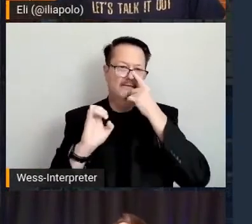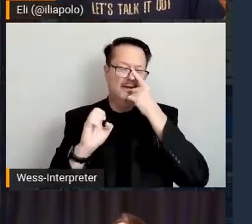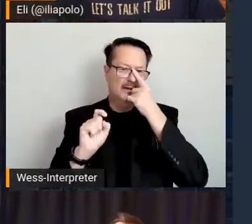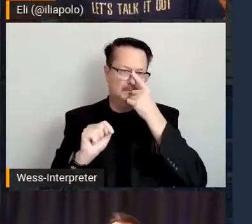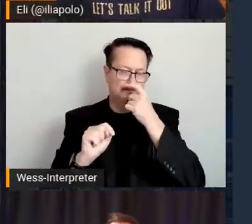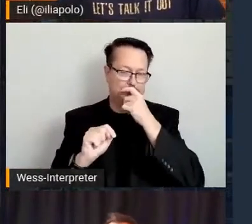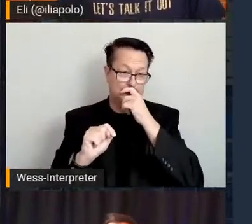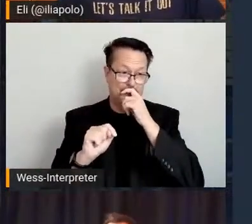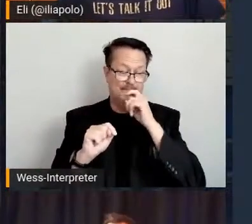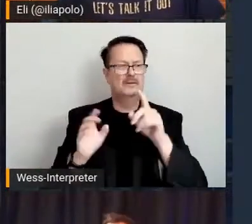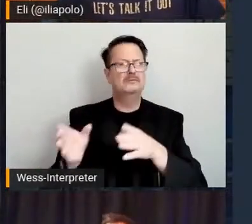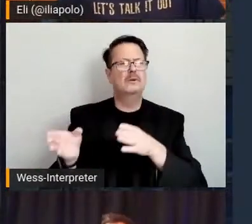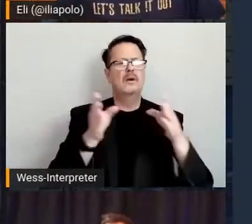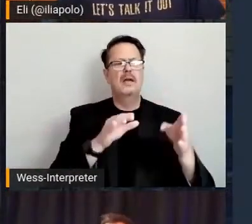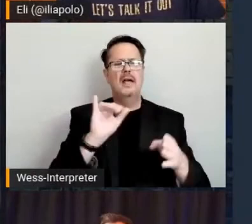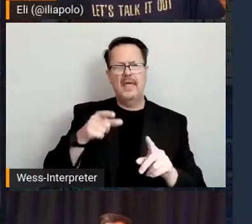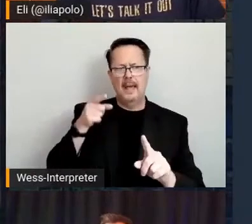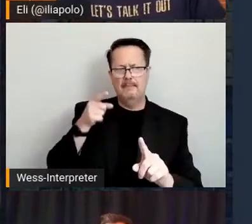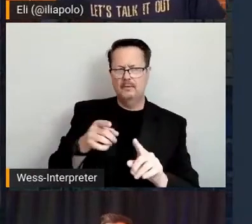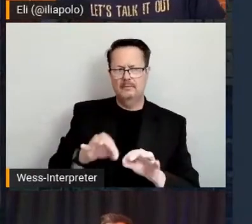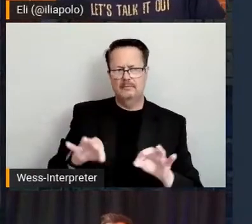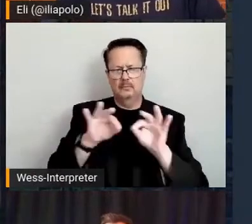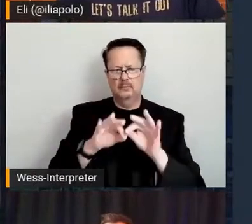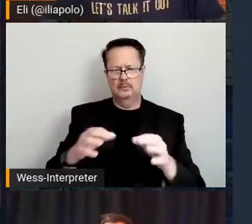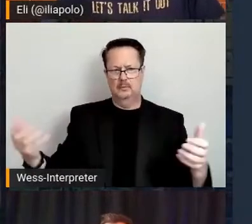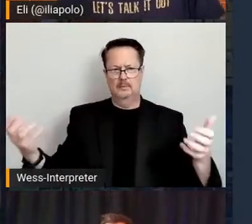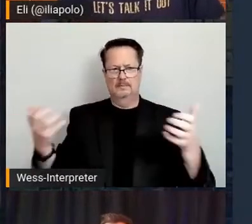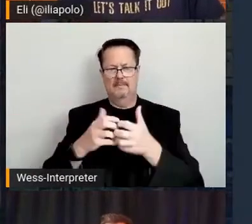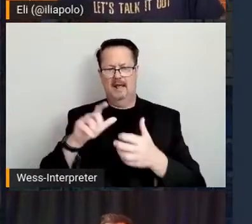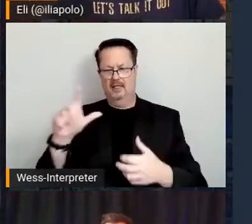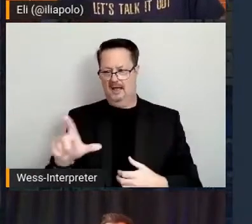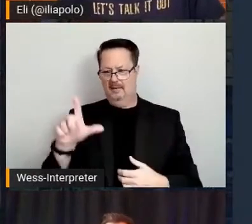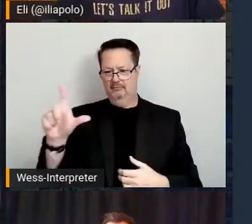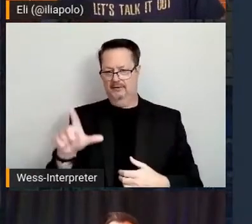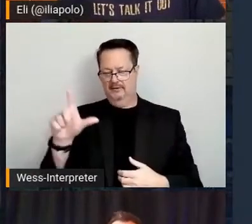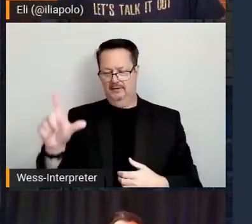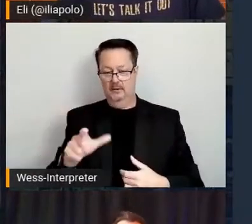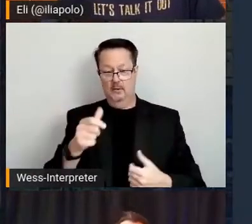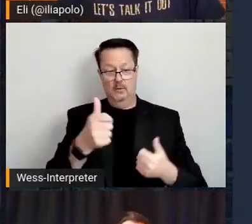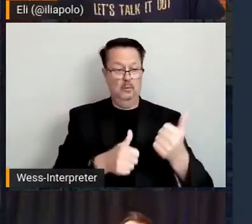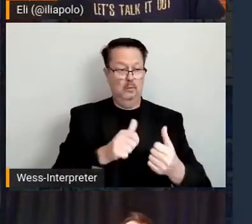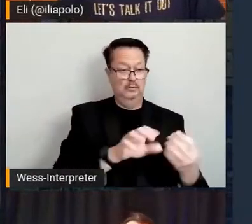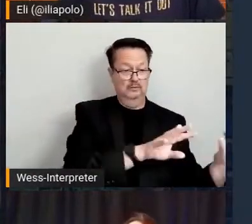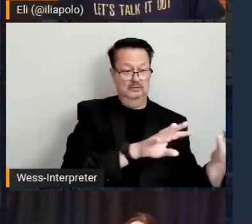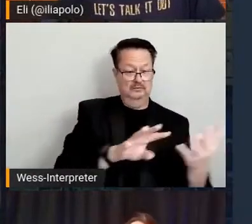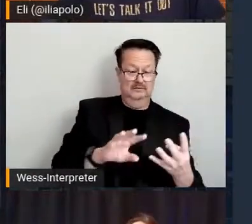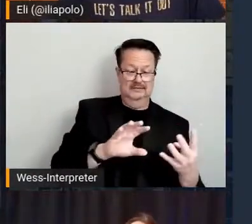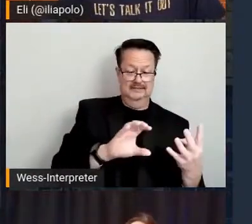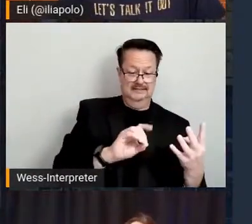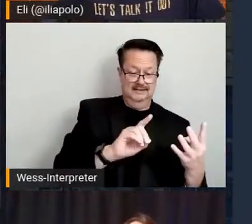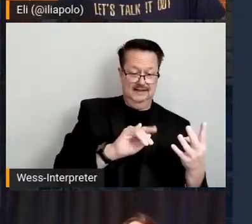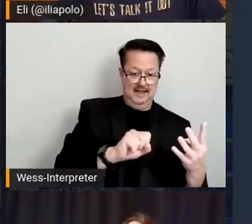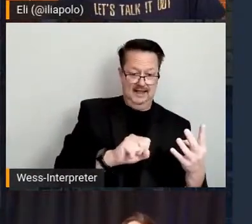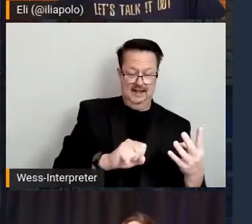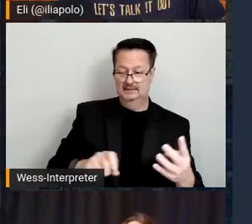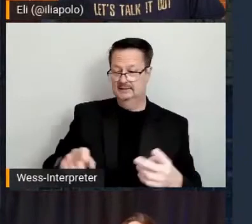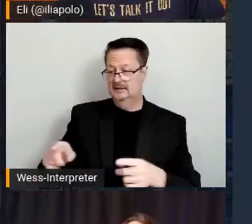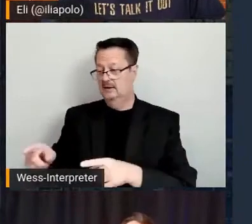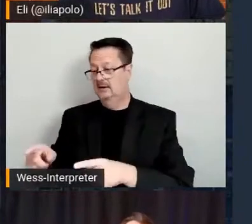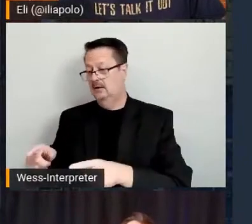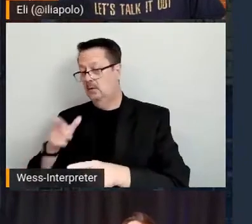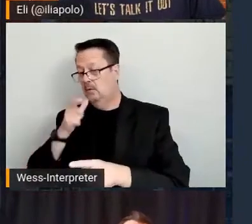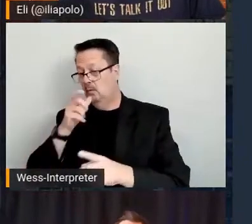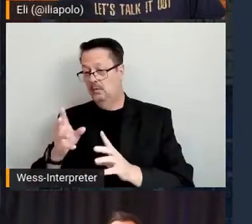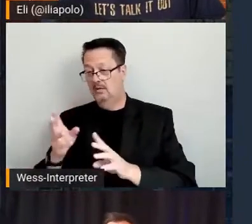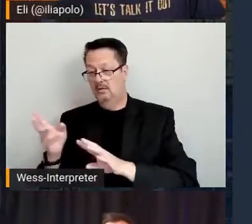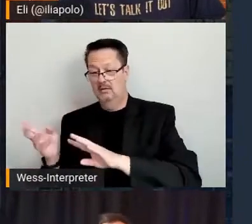point, the important thing is to match your library, whatever version of CDK8s Plus you're importing, with the version of the cluster you're going to deploy to, right? Yeah, so